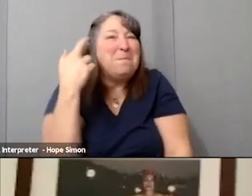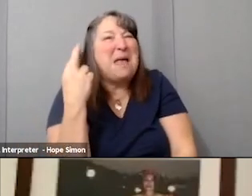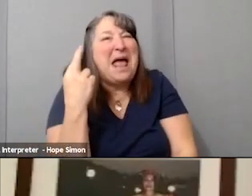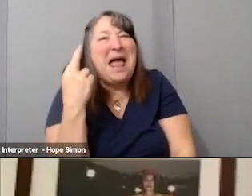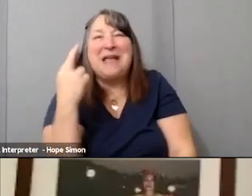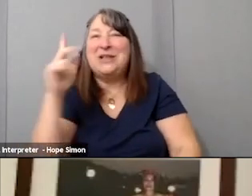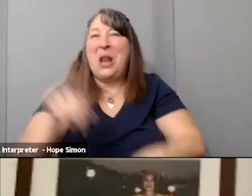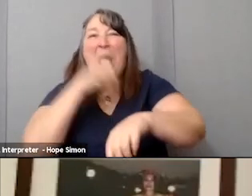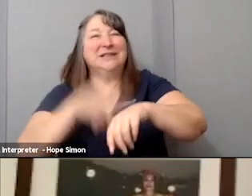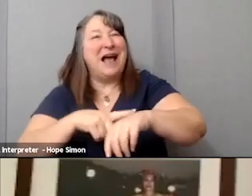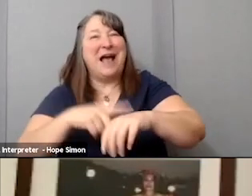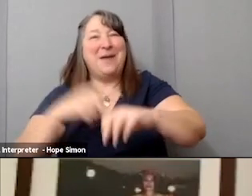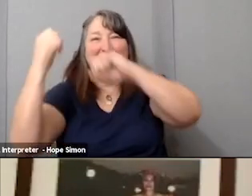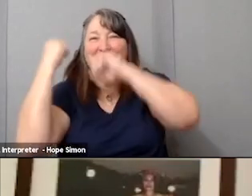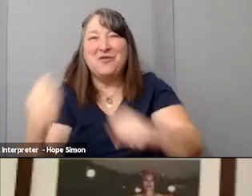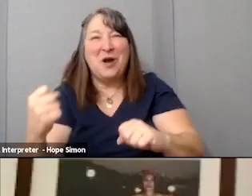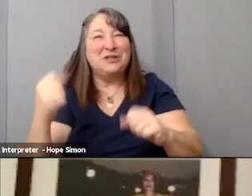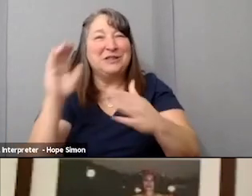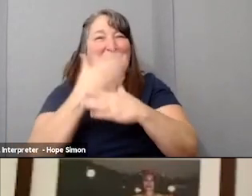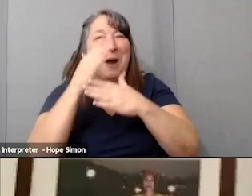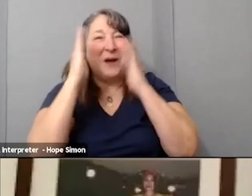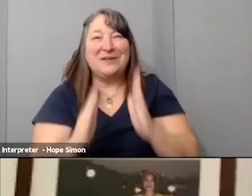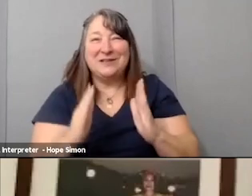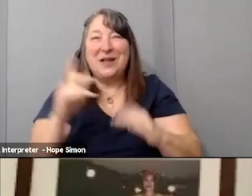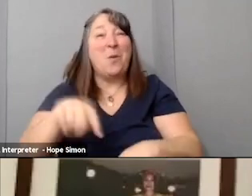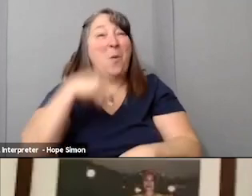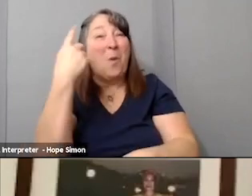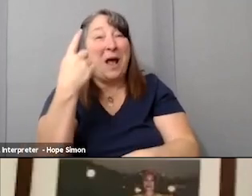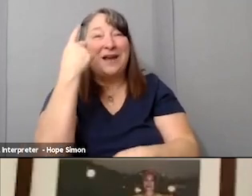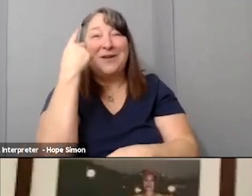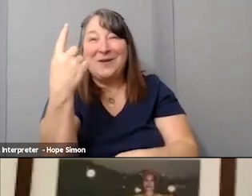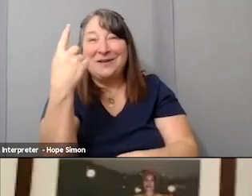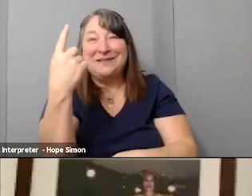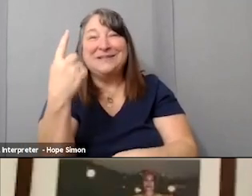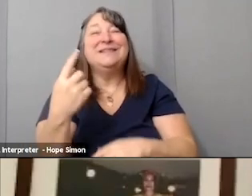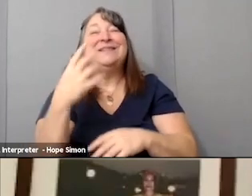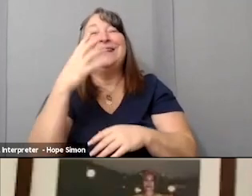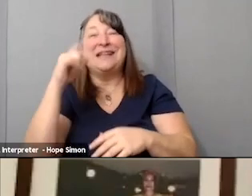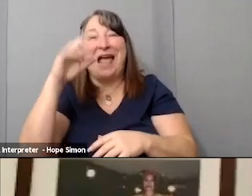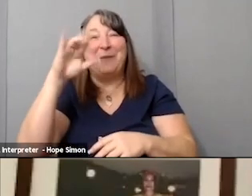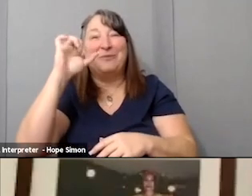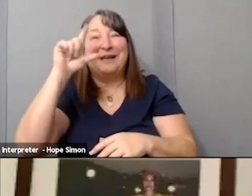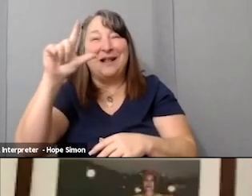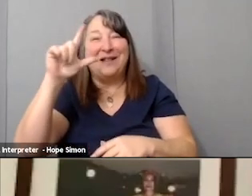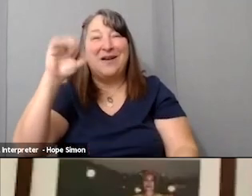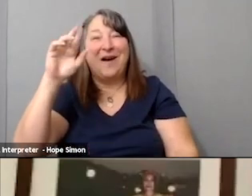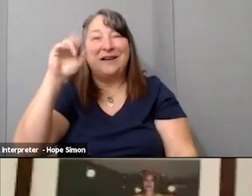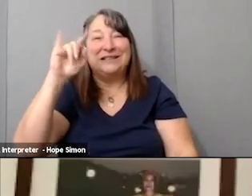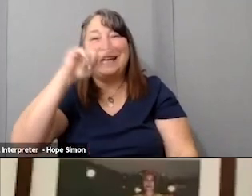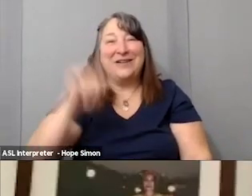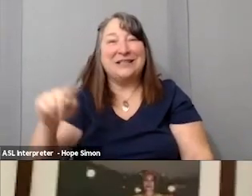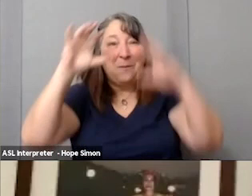longtime and ferocious partners, the one, the only, Gabrielle Carteris, president of